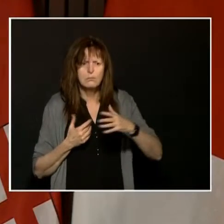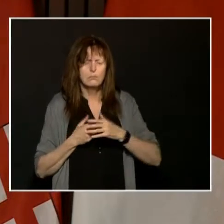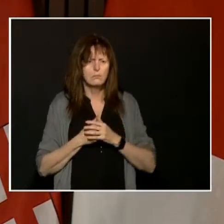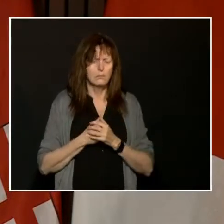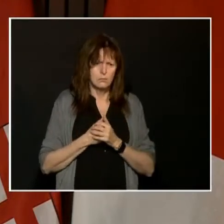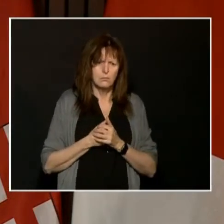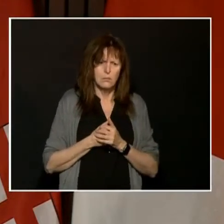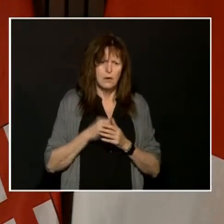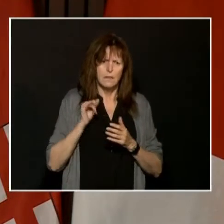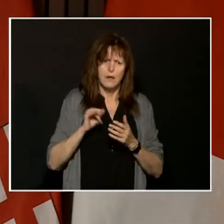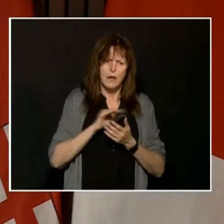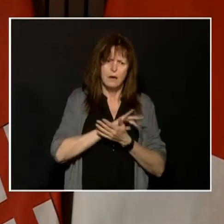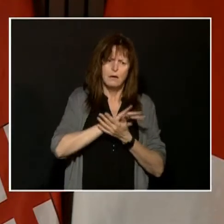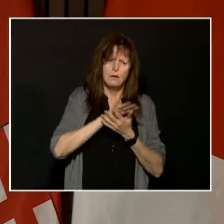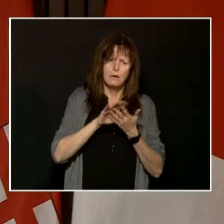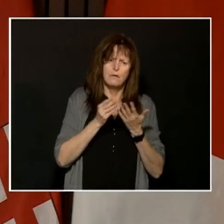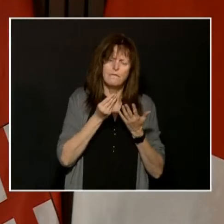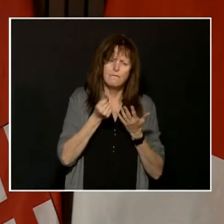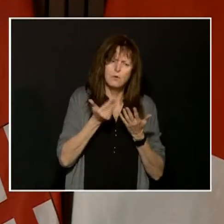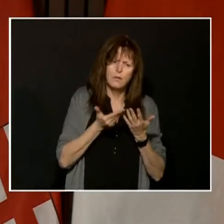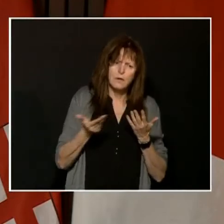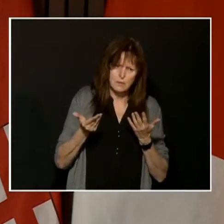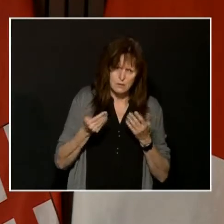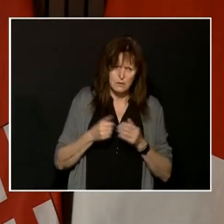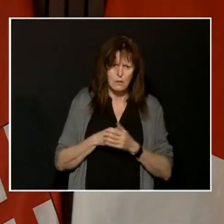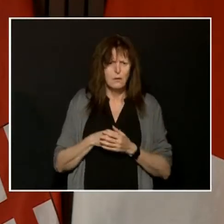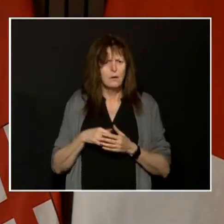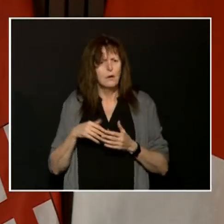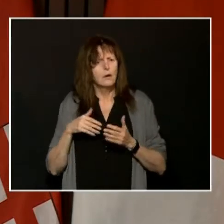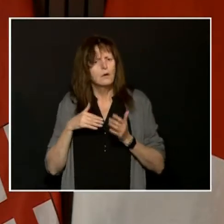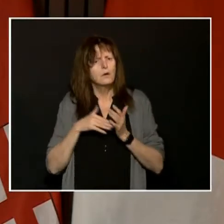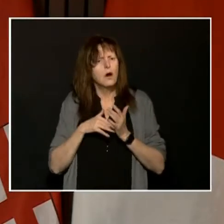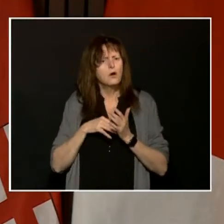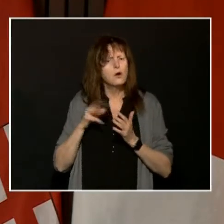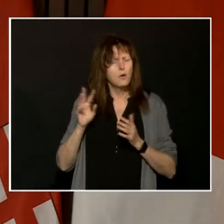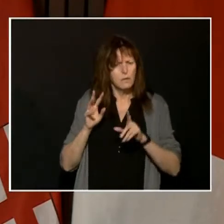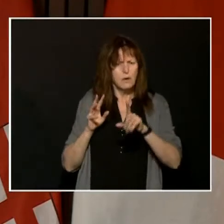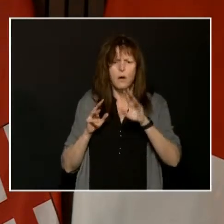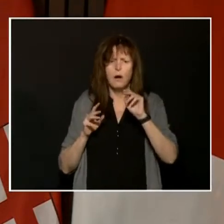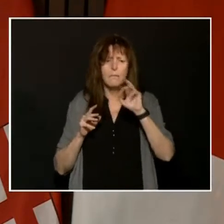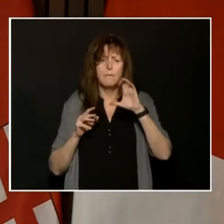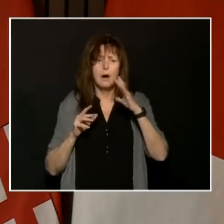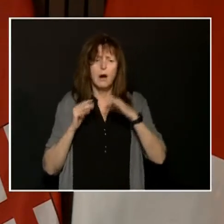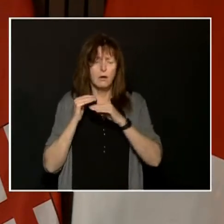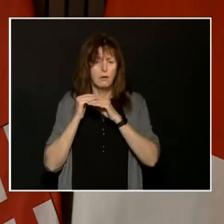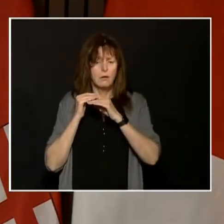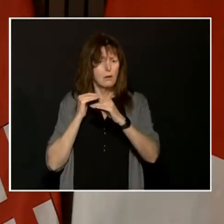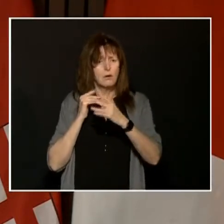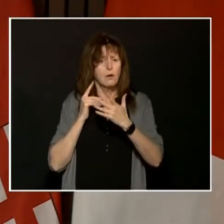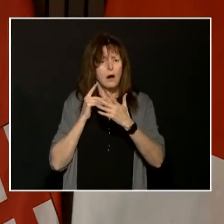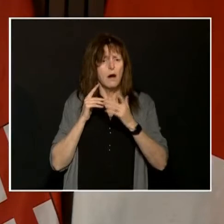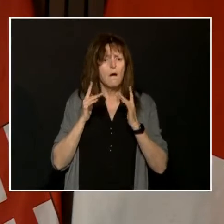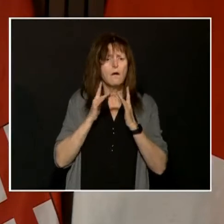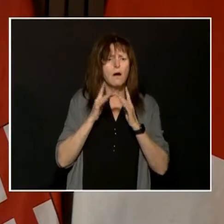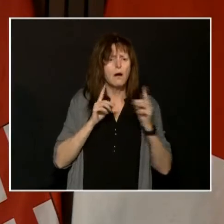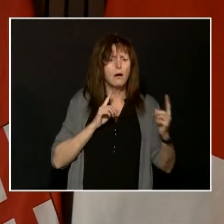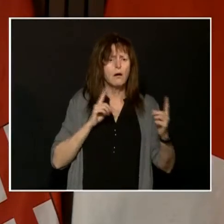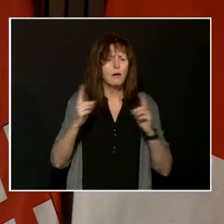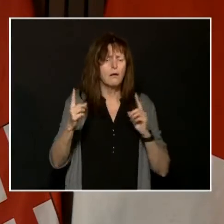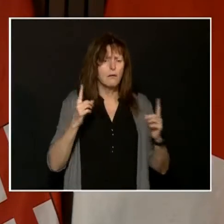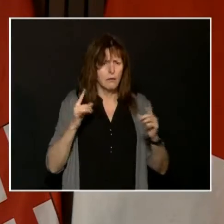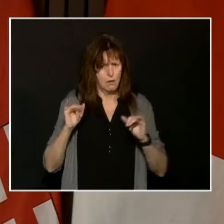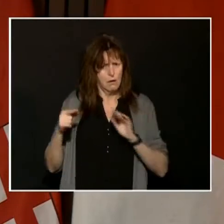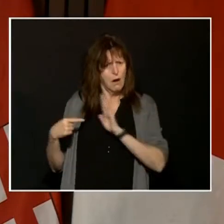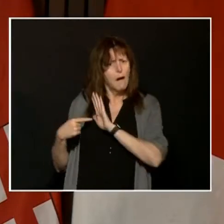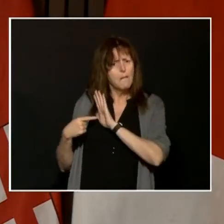be included in that. Dr. Williams may want to comment, but it was the March level of contact, because that's what we're really interested in modeling, that we use to build